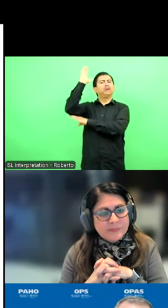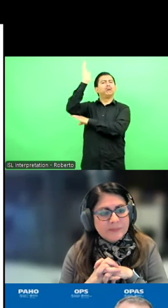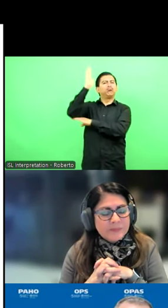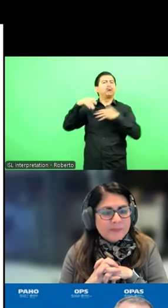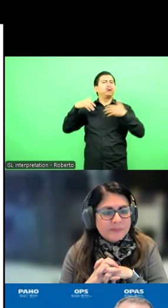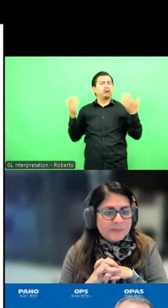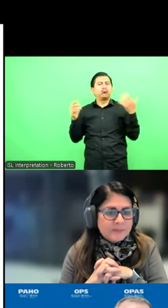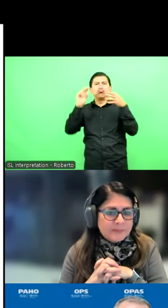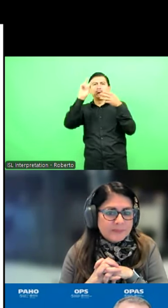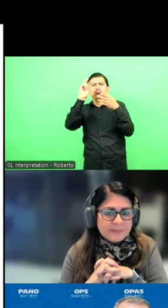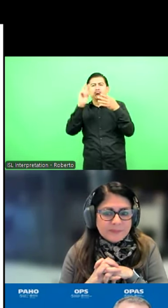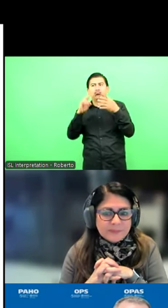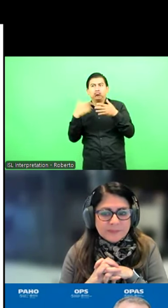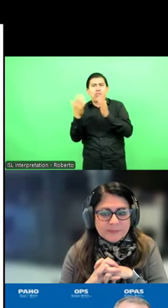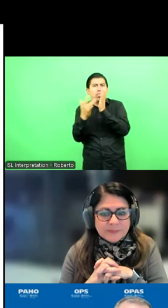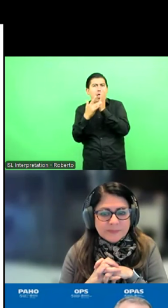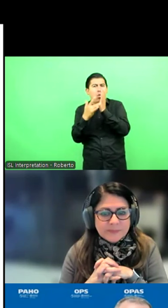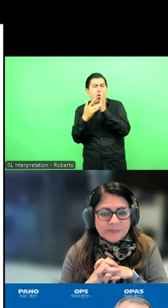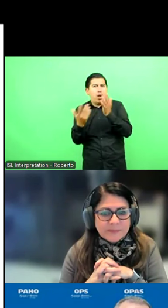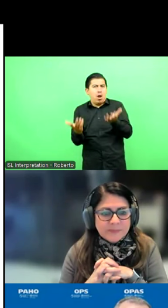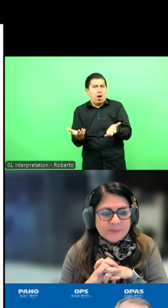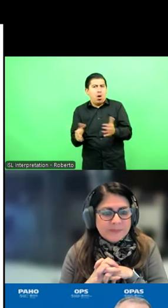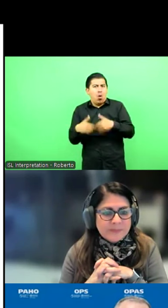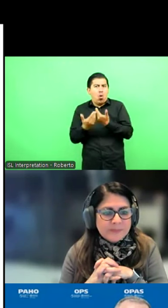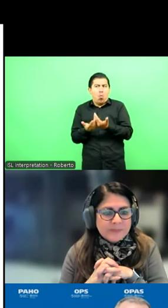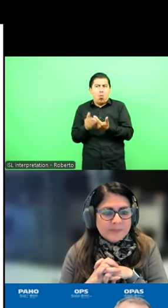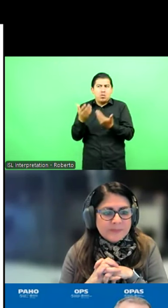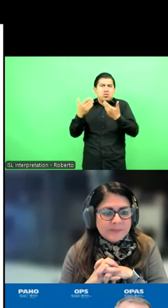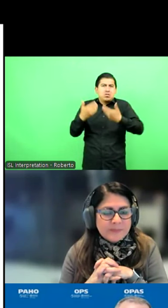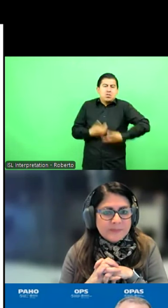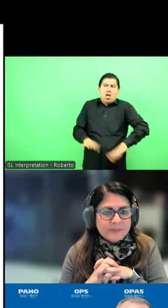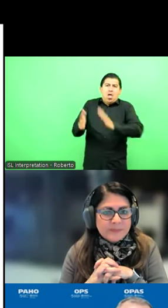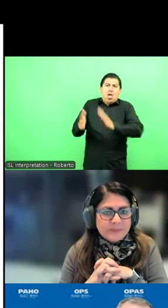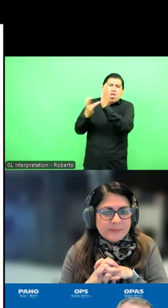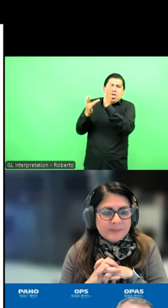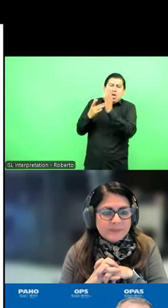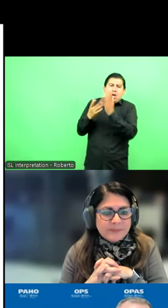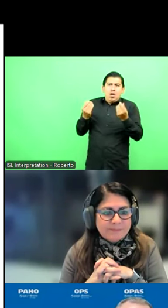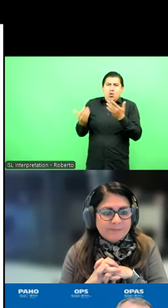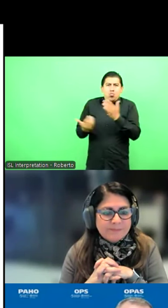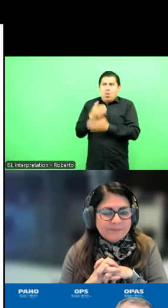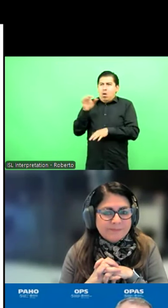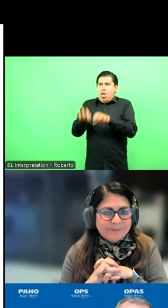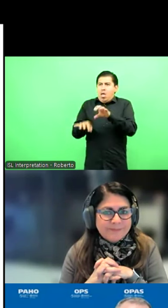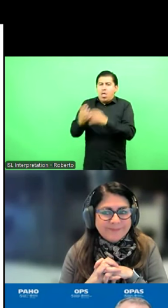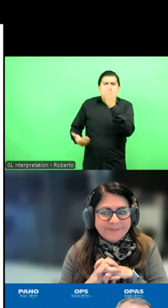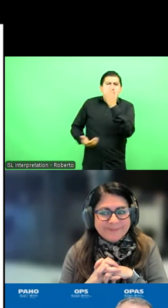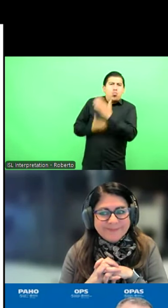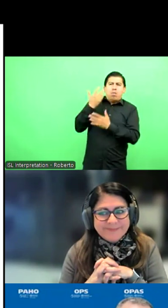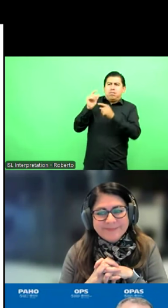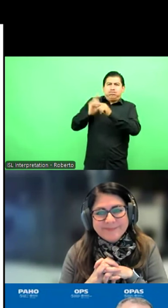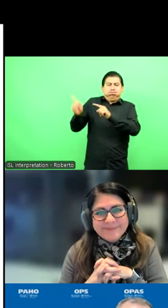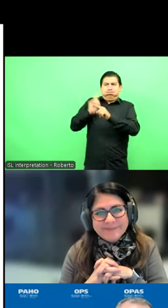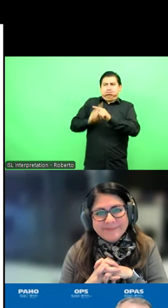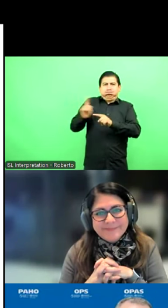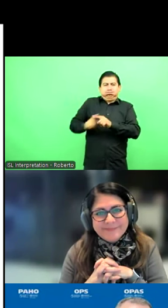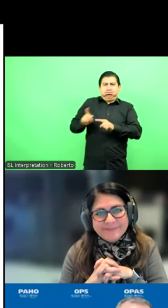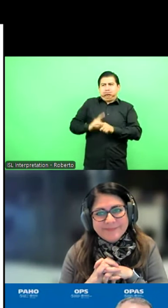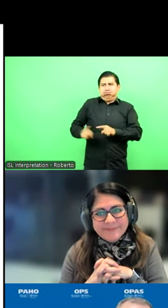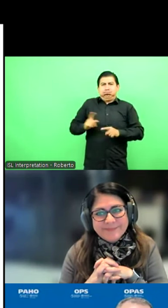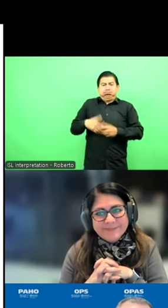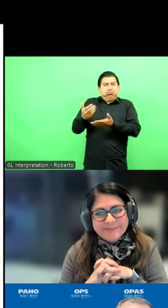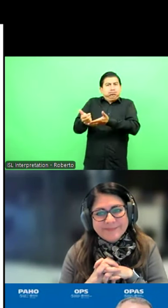leveraging technological innovation for urban disaster risk reduction and management. So thank you very much again, and we look forward to seeing